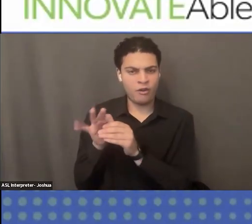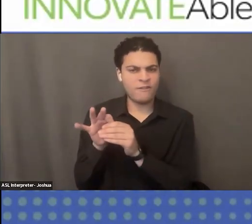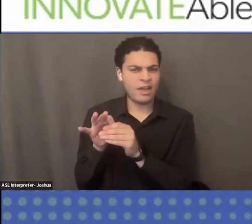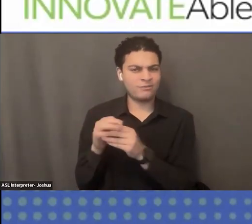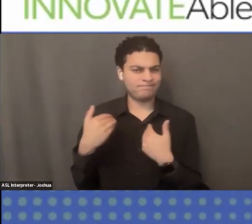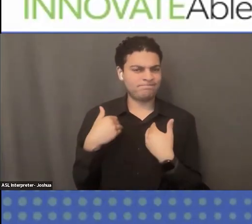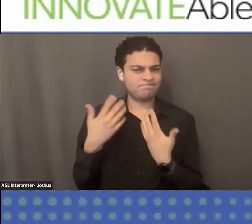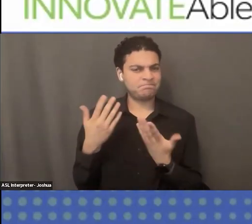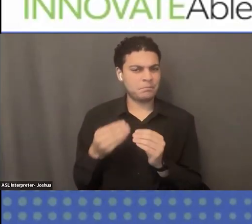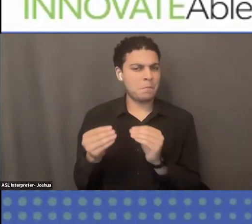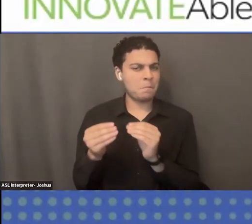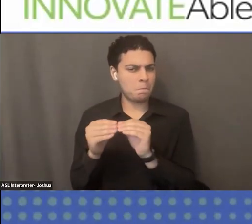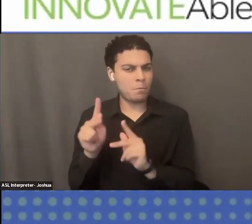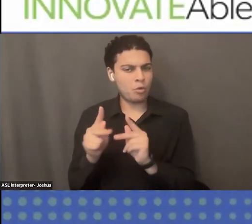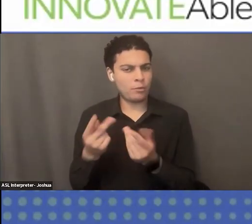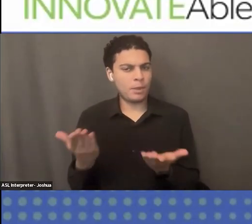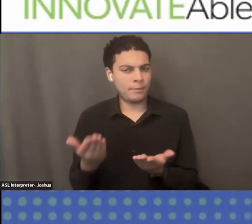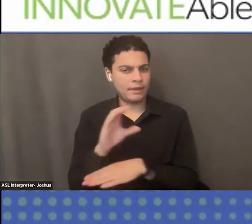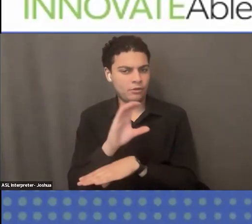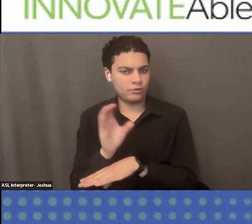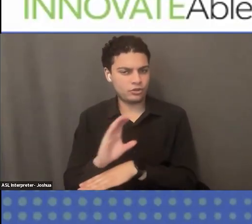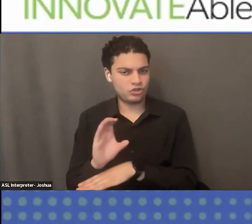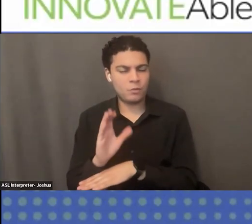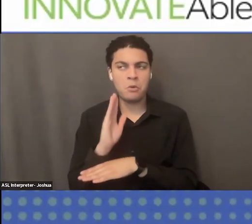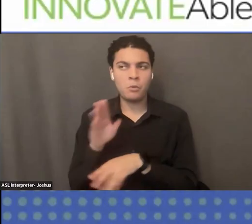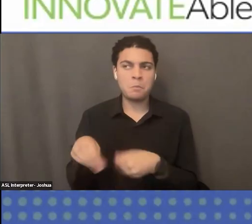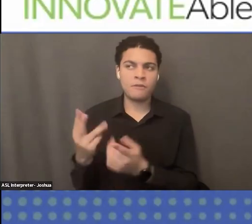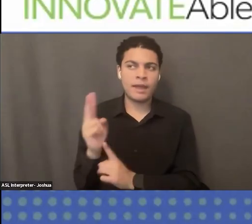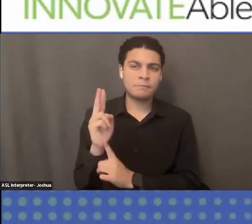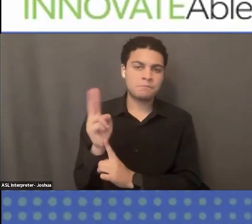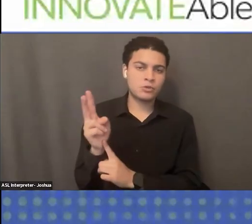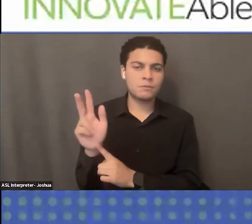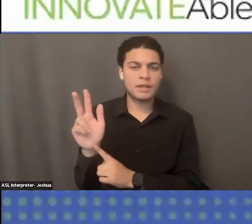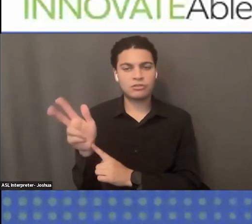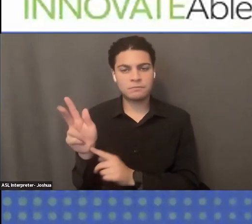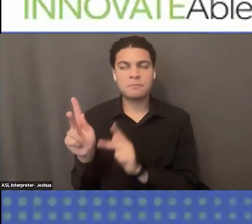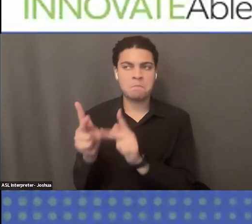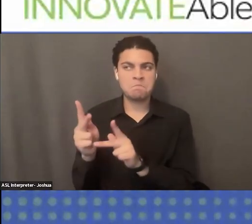that just a couple more minutes for people to get their final votes in.